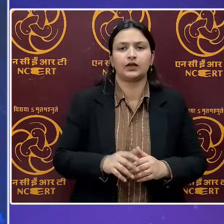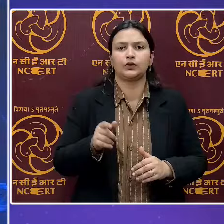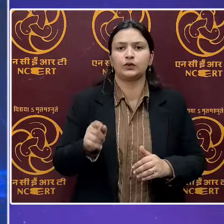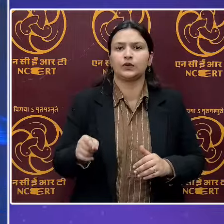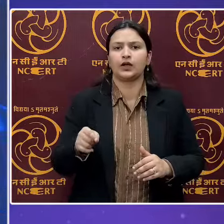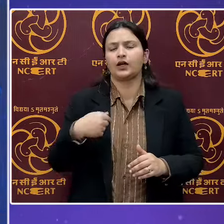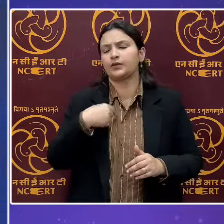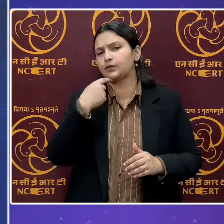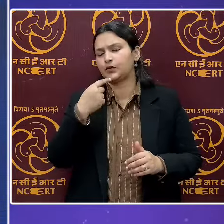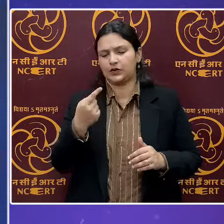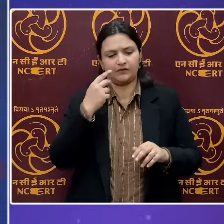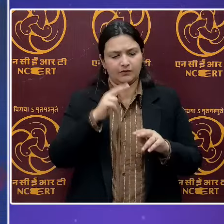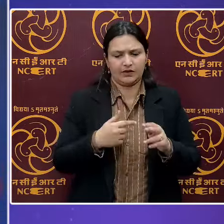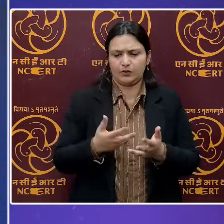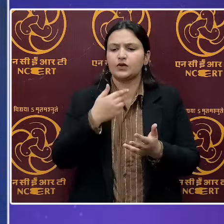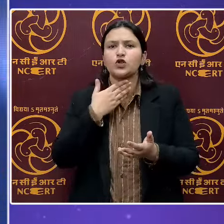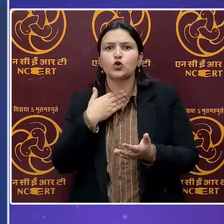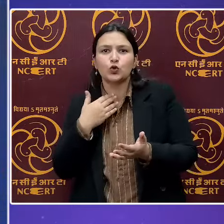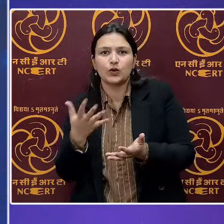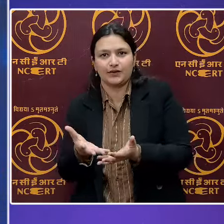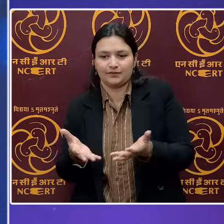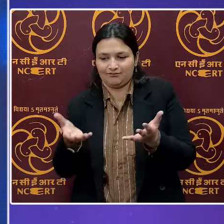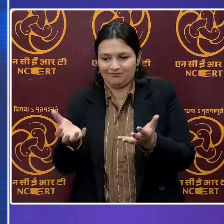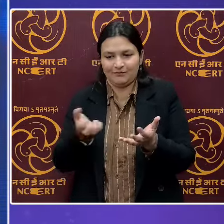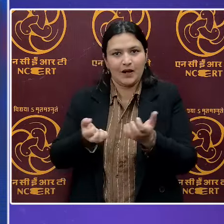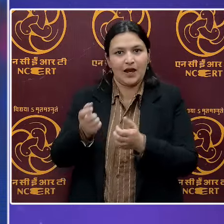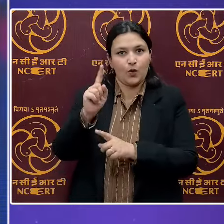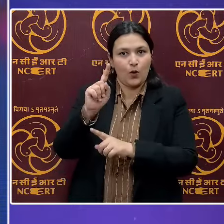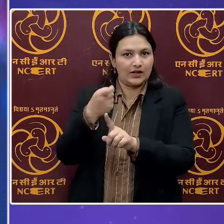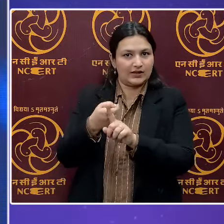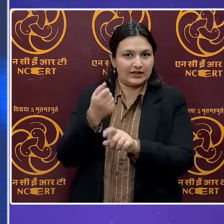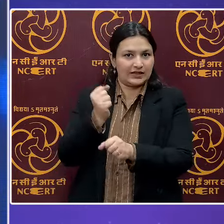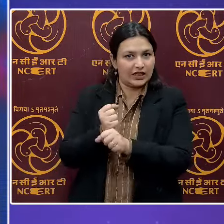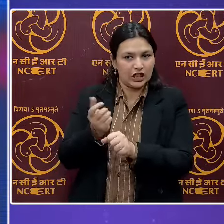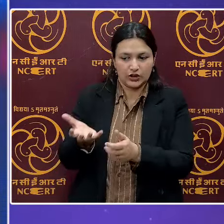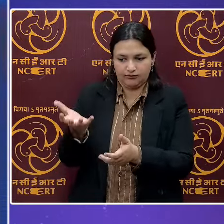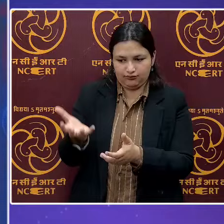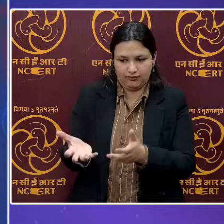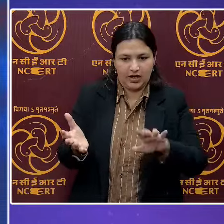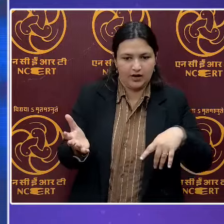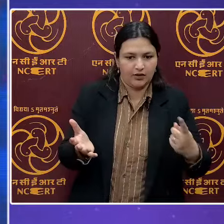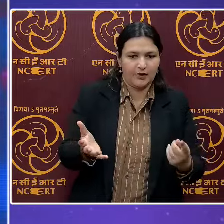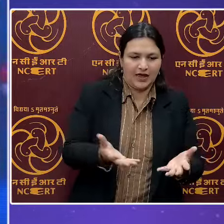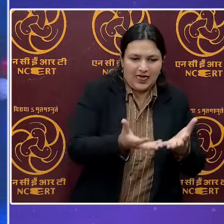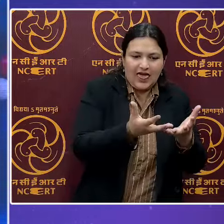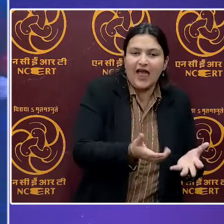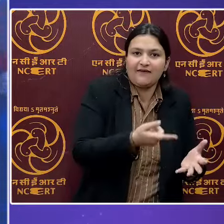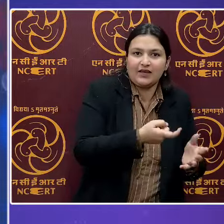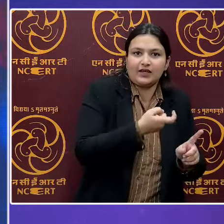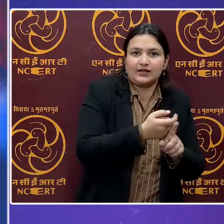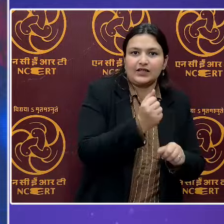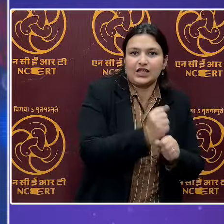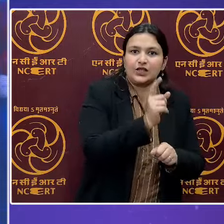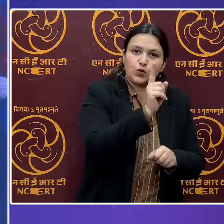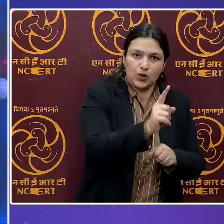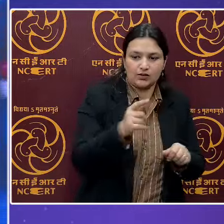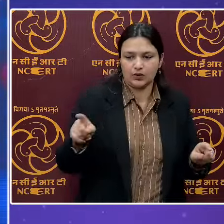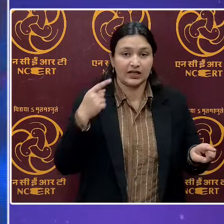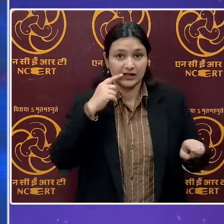say that the weight of the sugar is 1 kg. That kg weight which you have kept in the pan, that becomes the